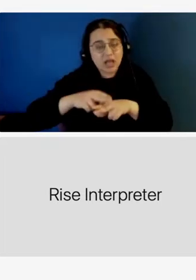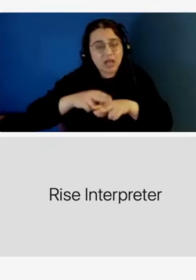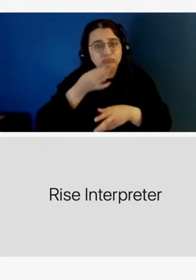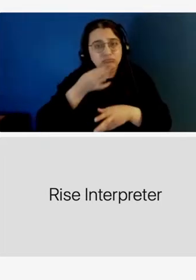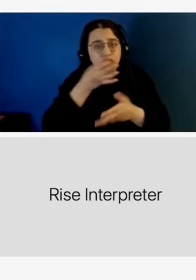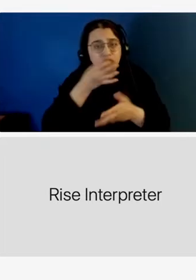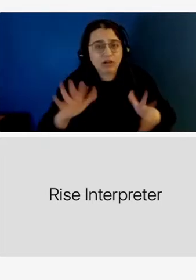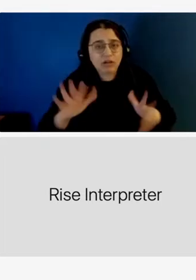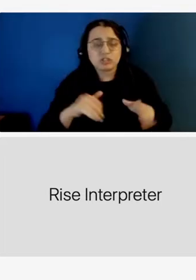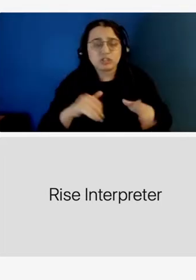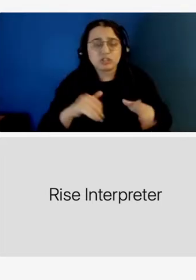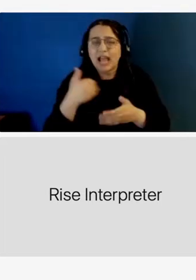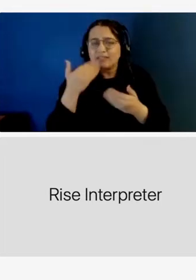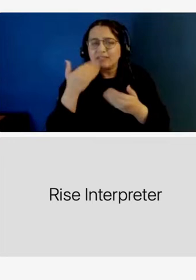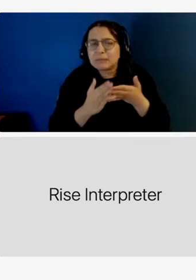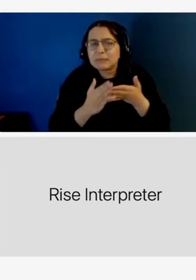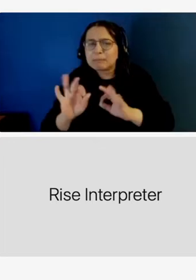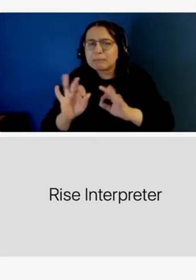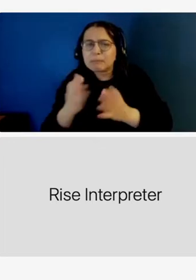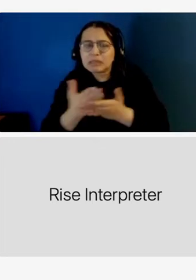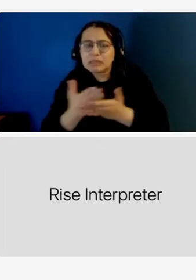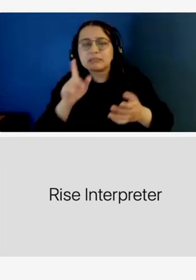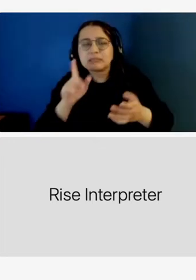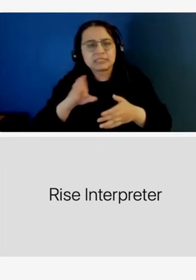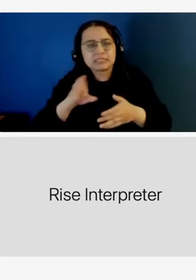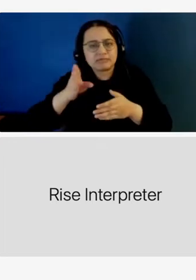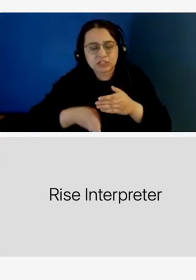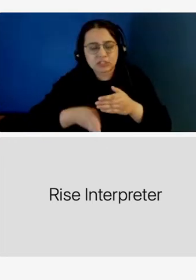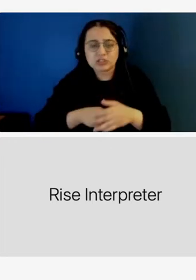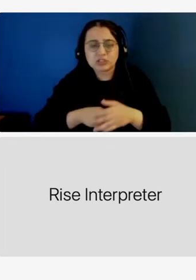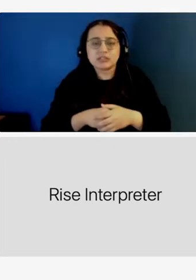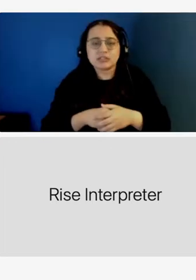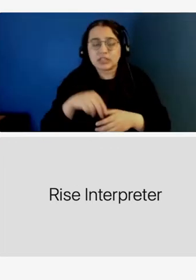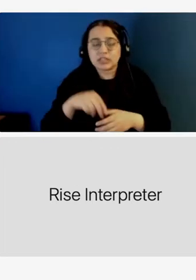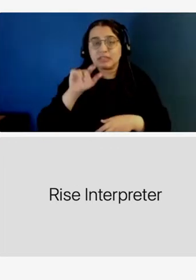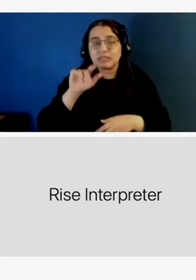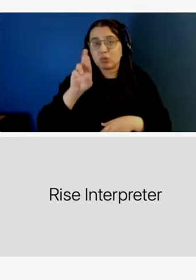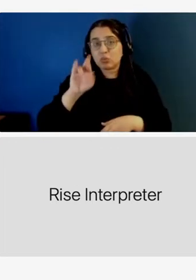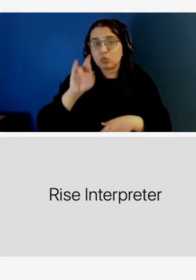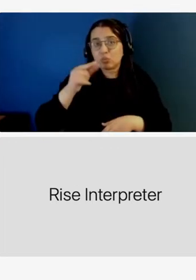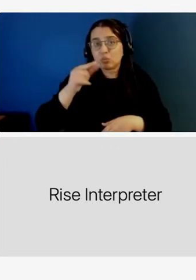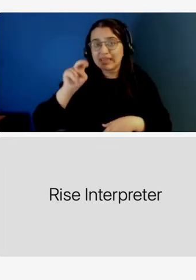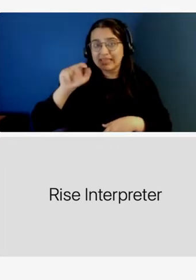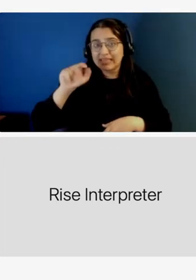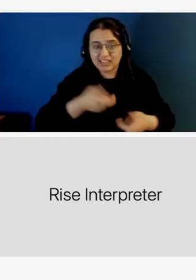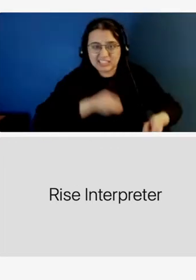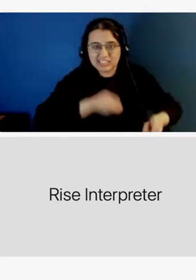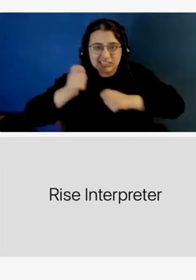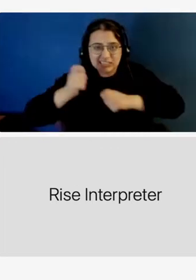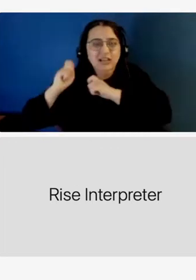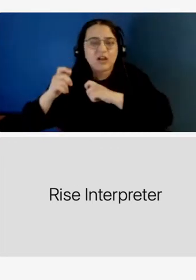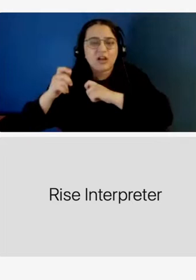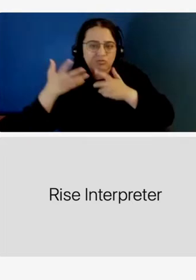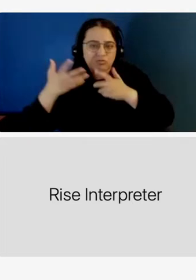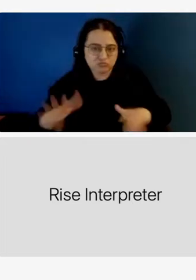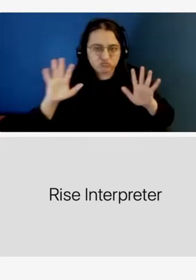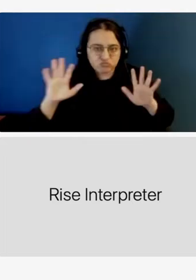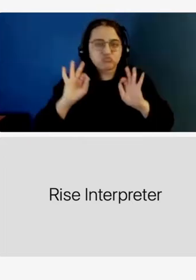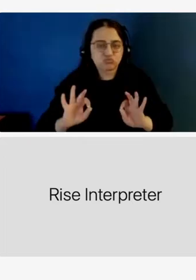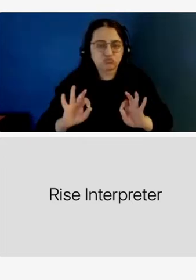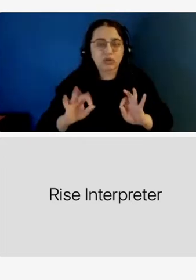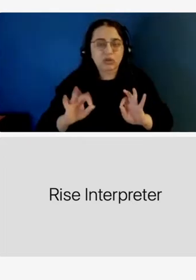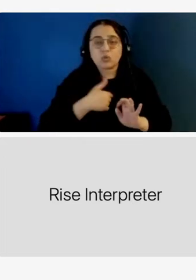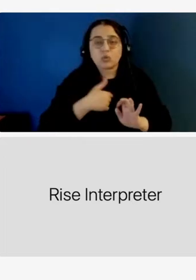completed, and the rigging is moving along well as also. So we're scheduled to complete in a couple of weeks. So those are some of the